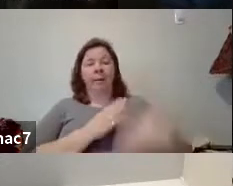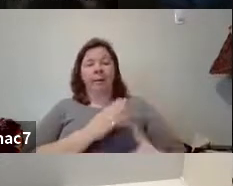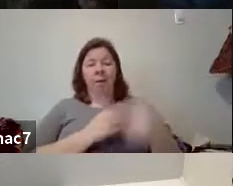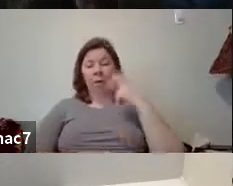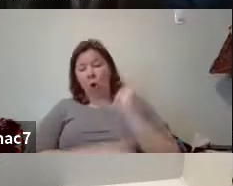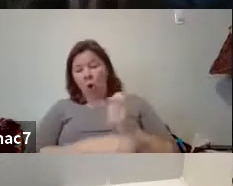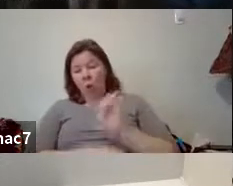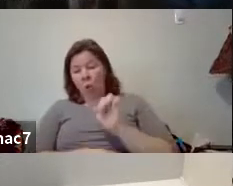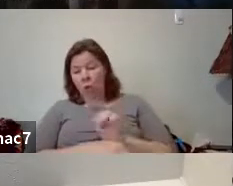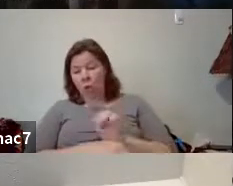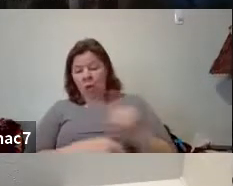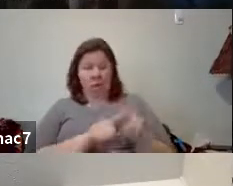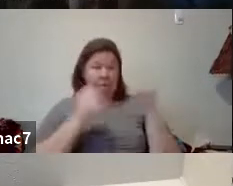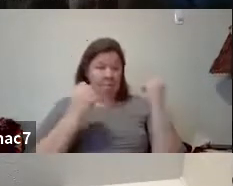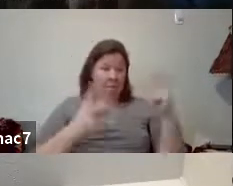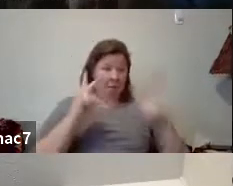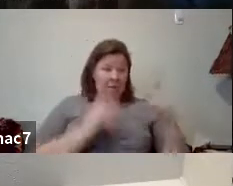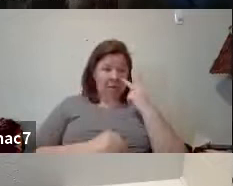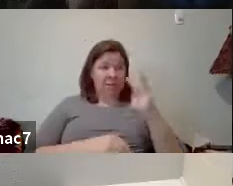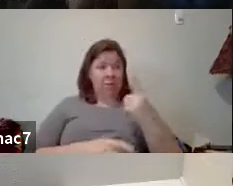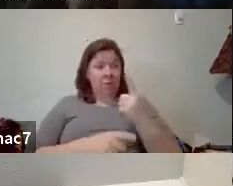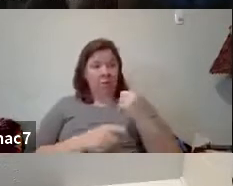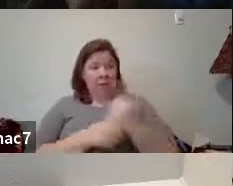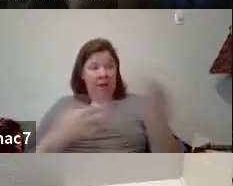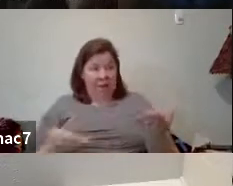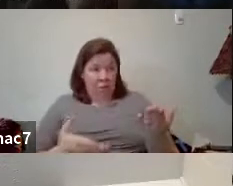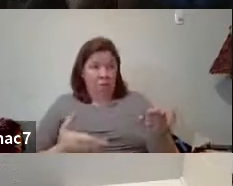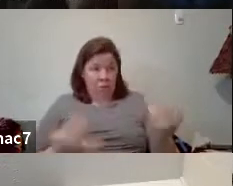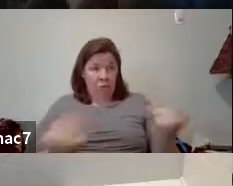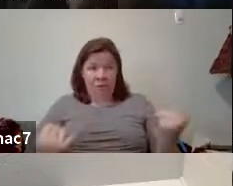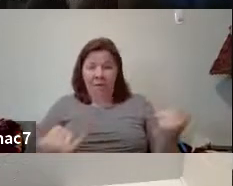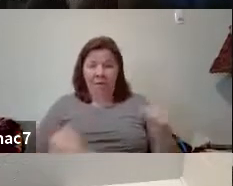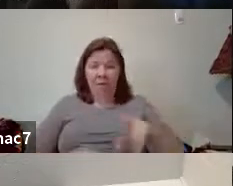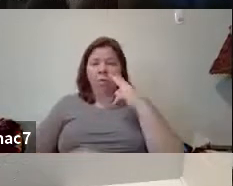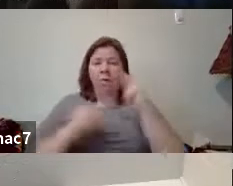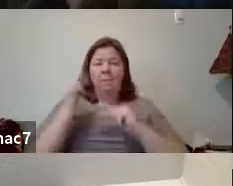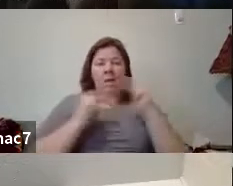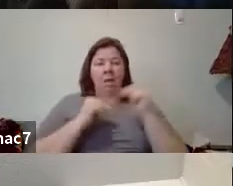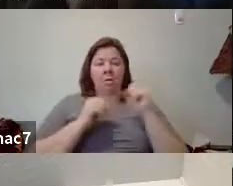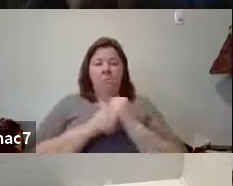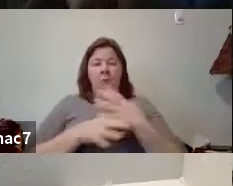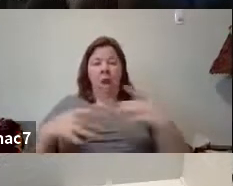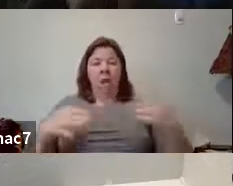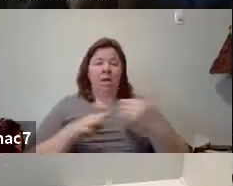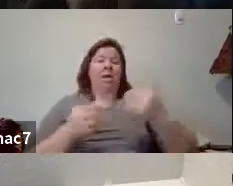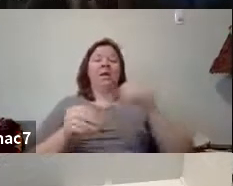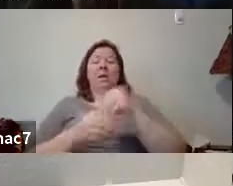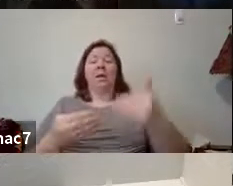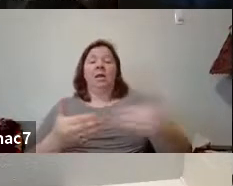hard worker, like many of the people I see right here on this screen, you're going to build this thing in advance. And we call